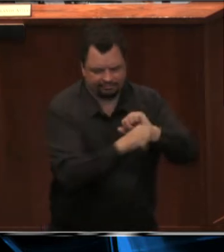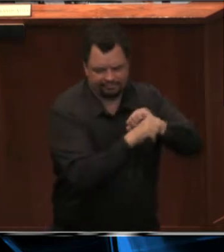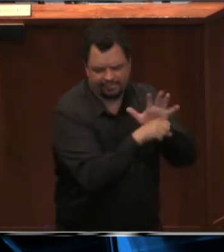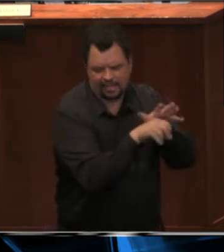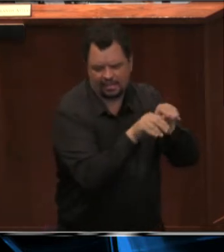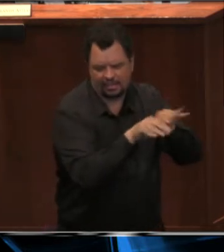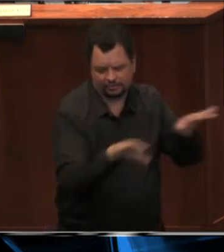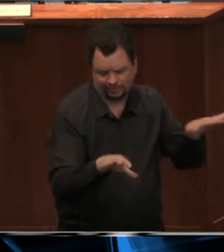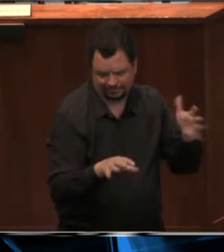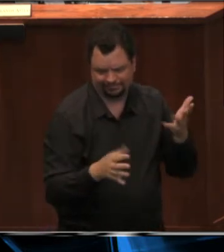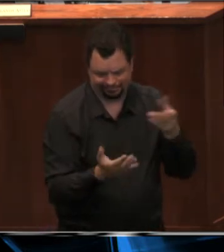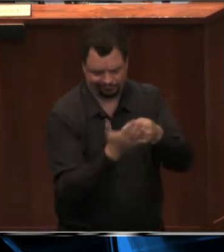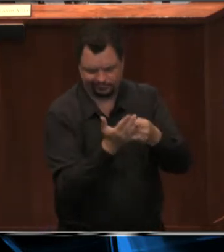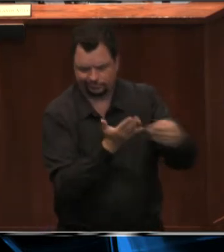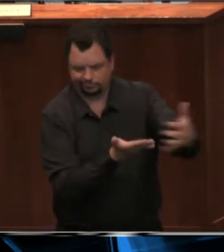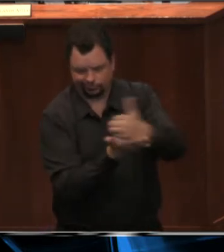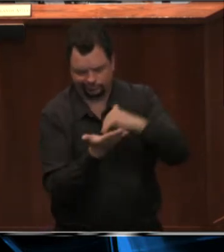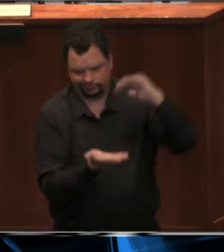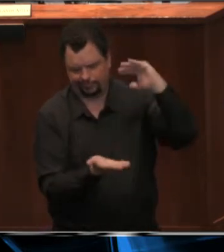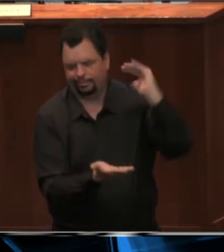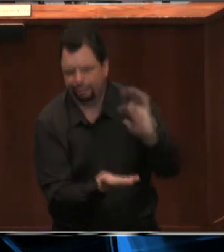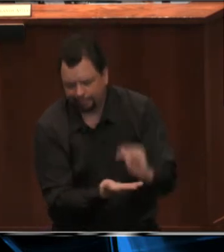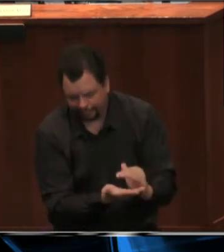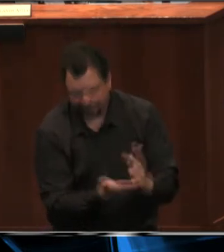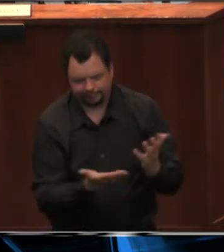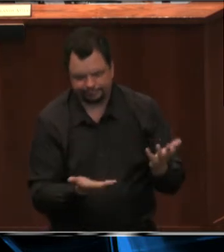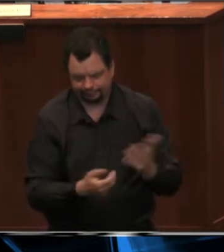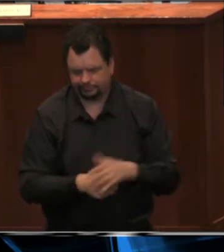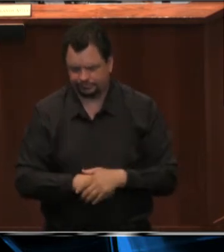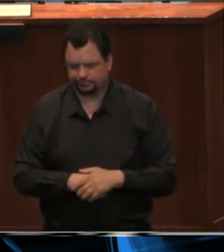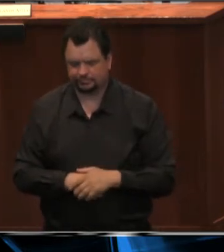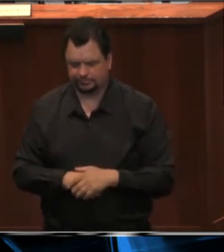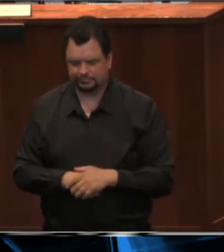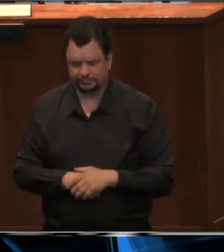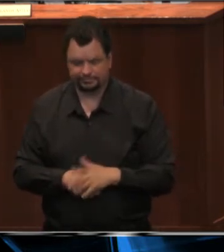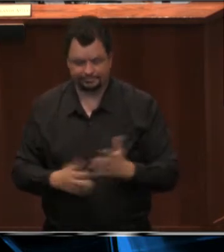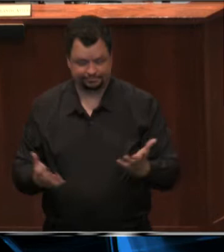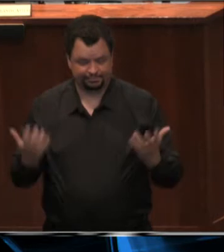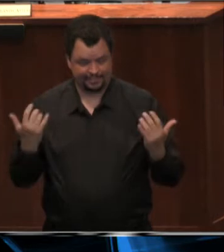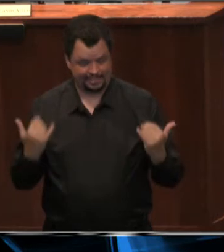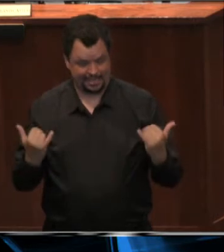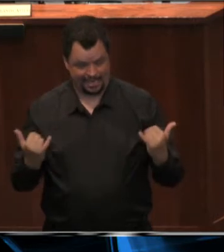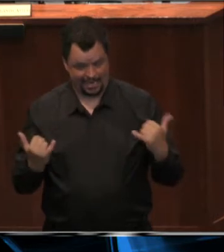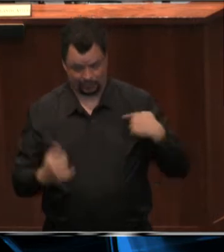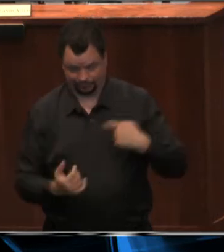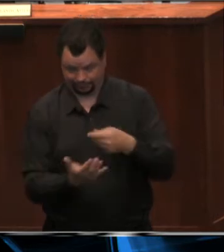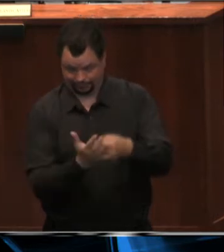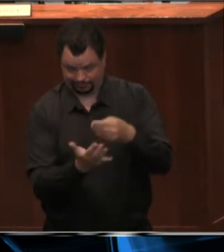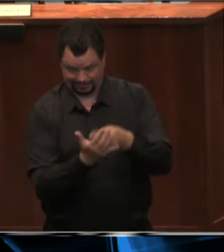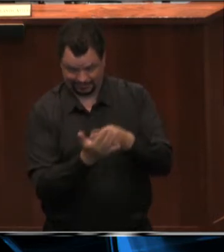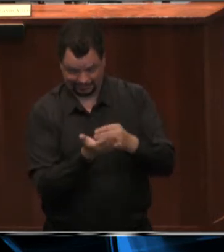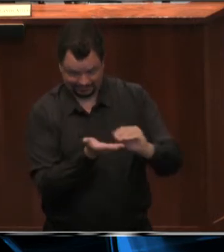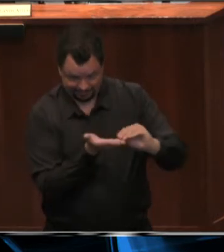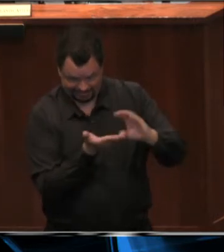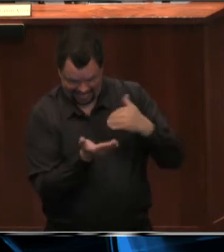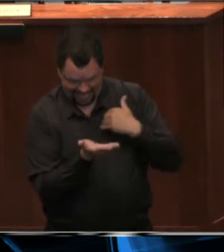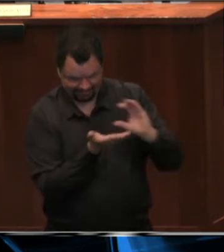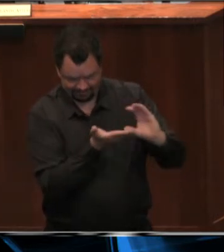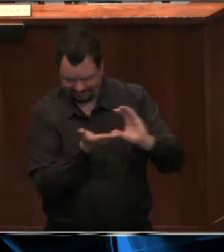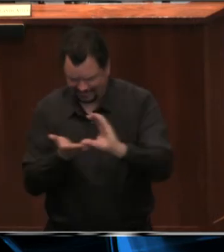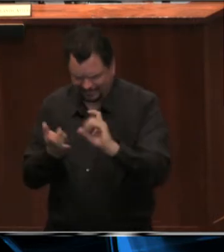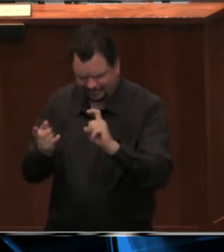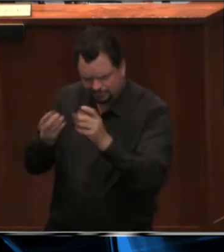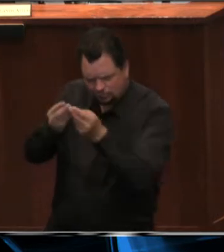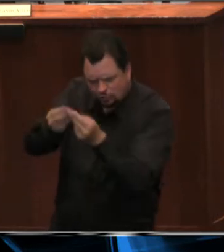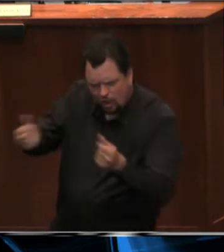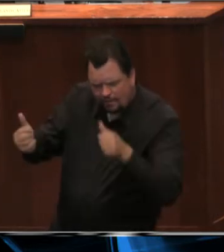we have all the funding we currently need in order to respond to that through 2020 and